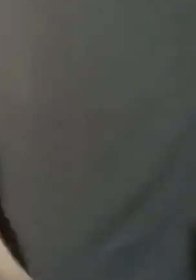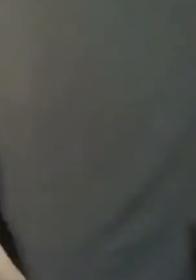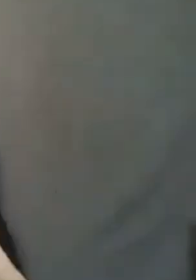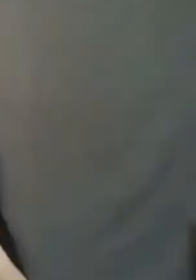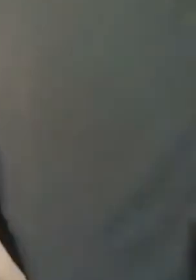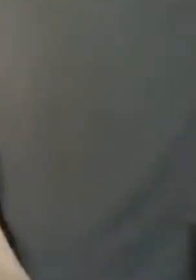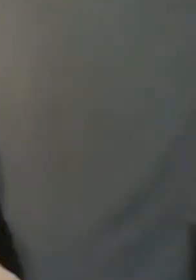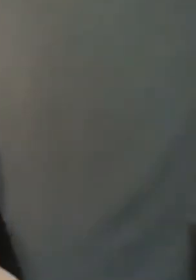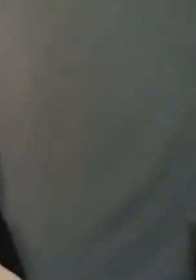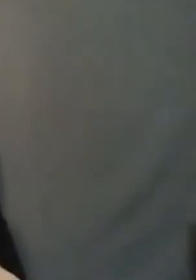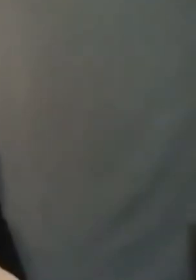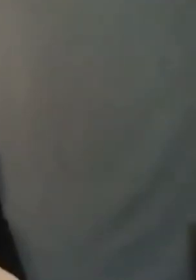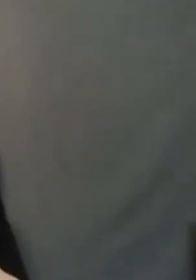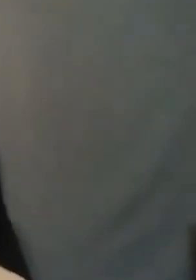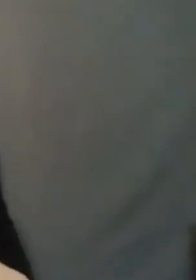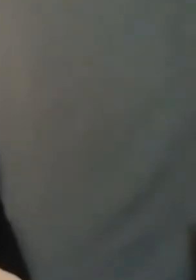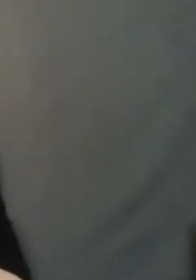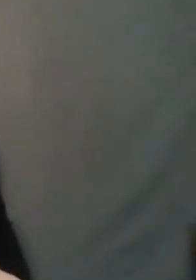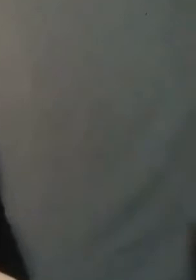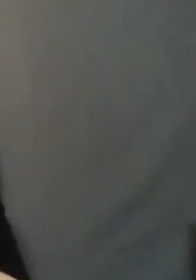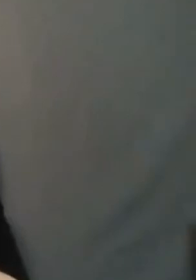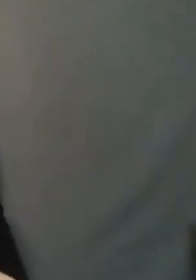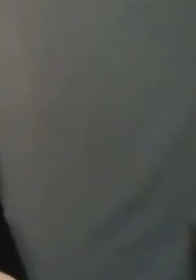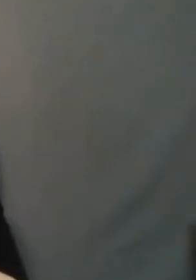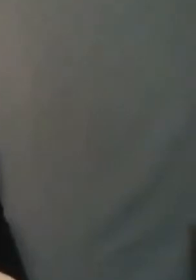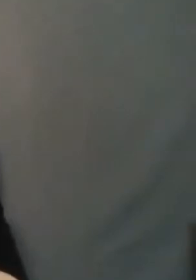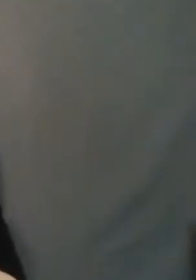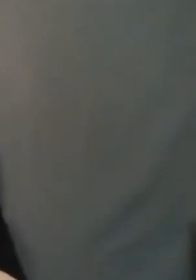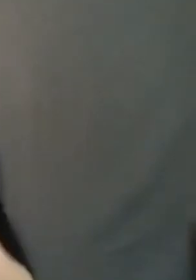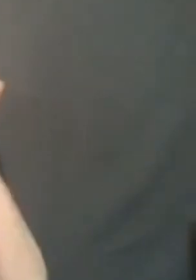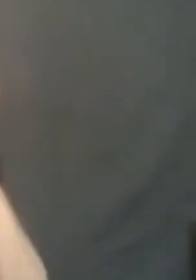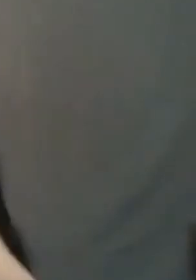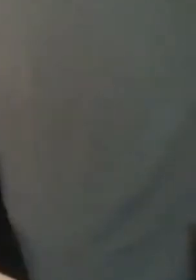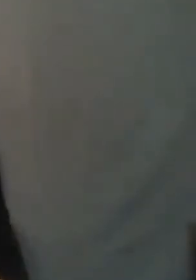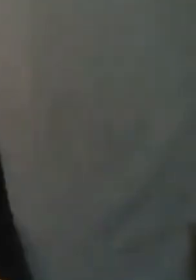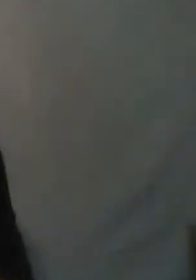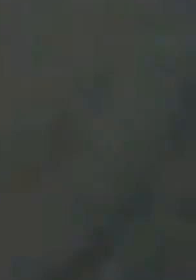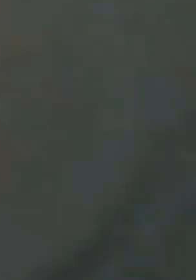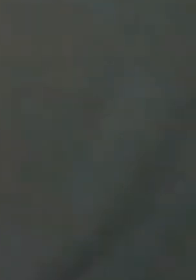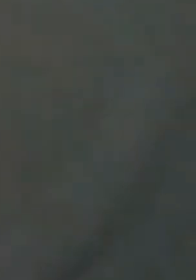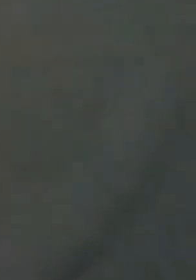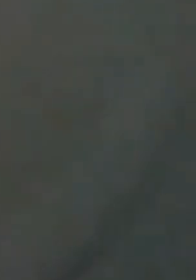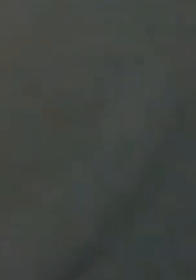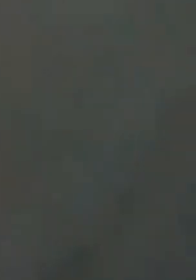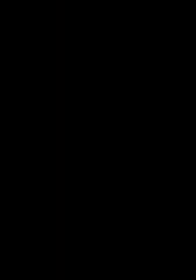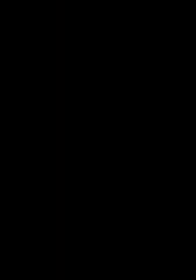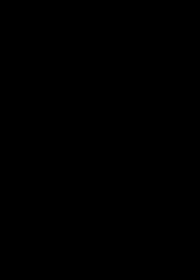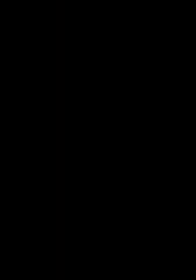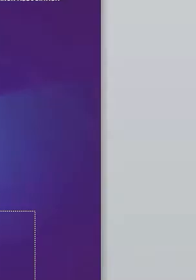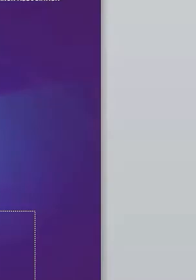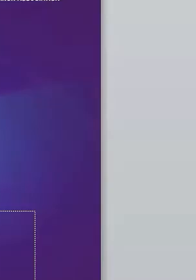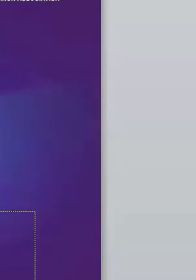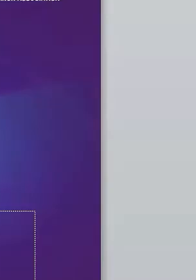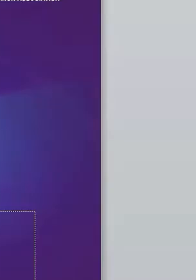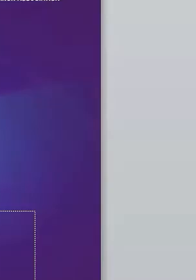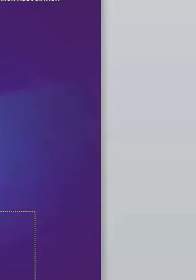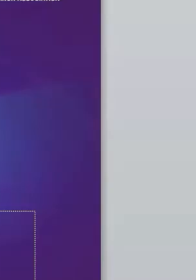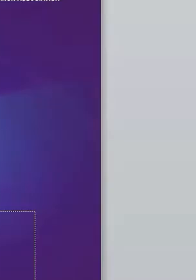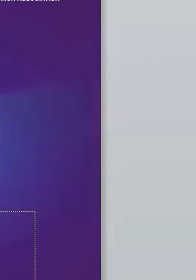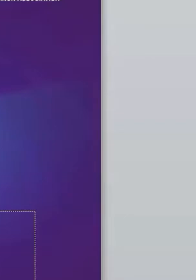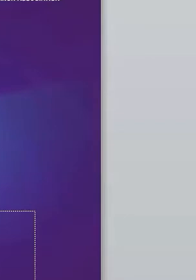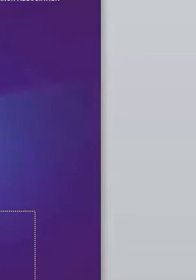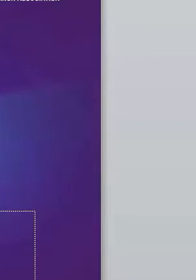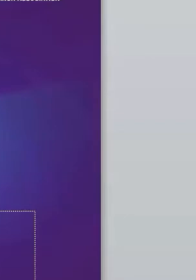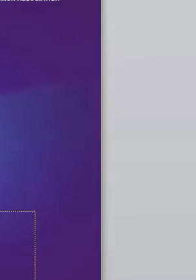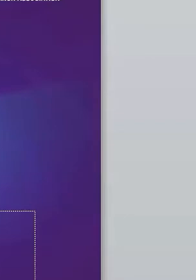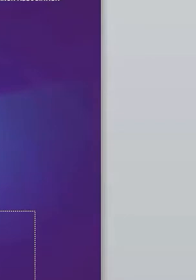and when we come back, then Professor Raudenbush will be up then. So we'll see you